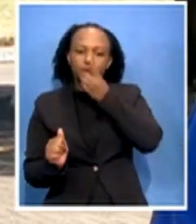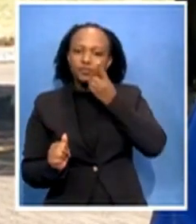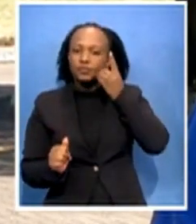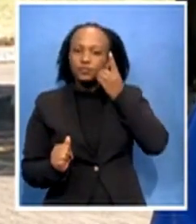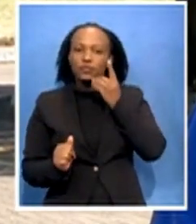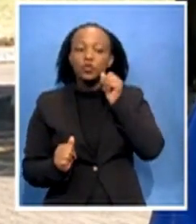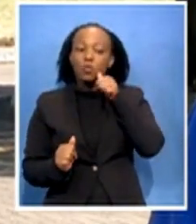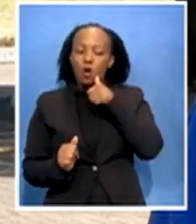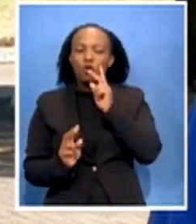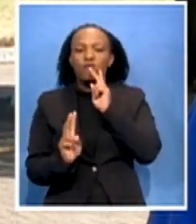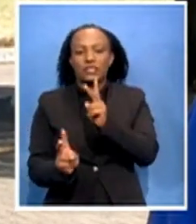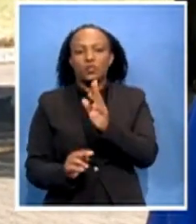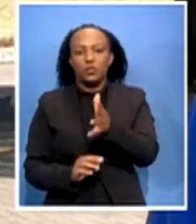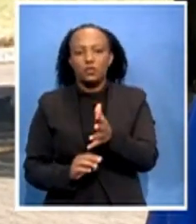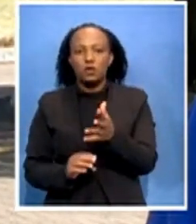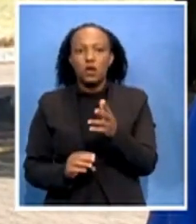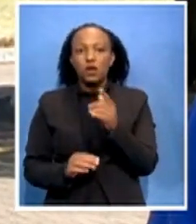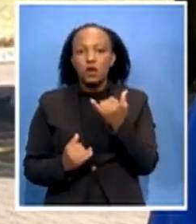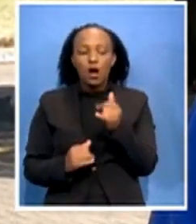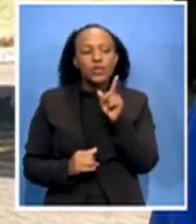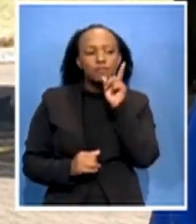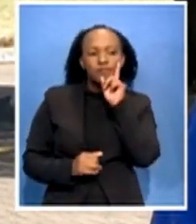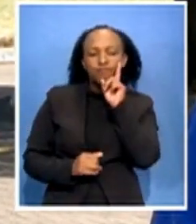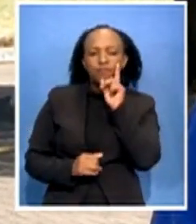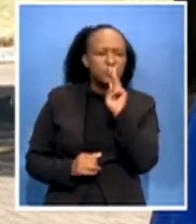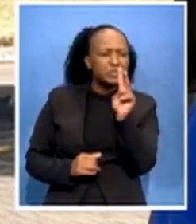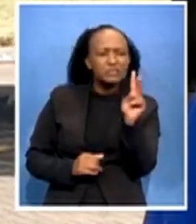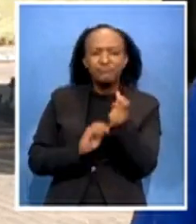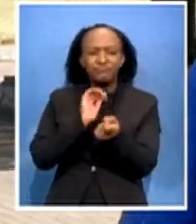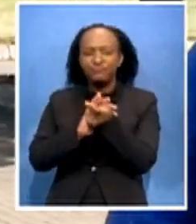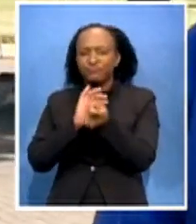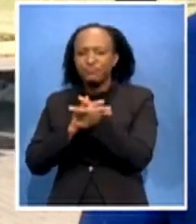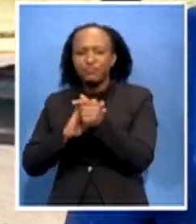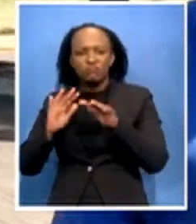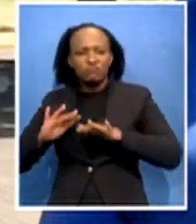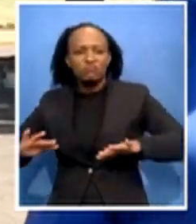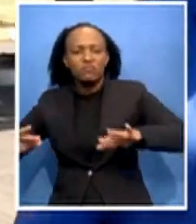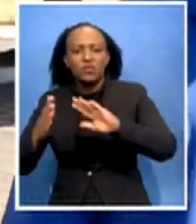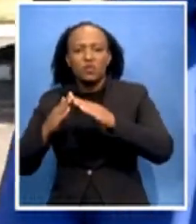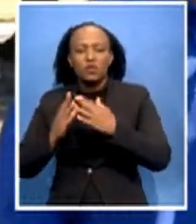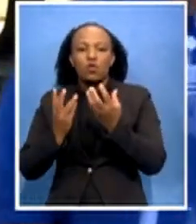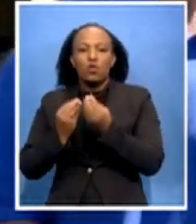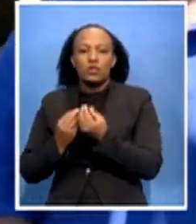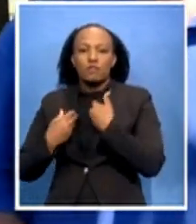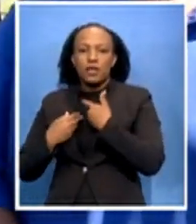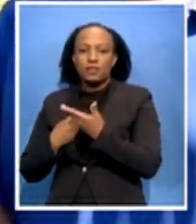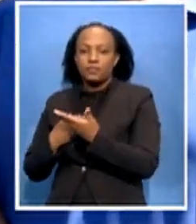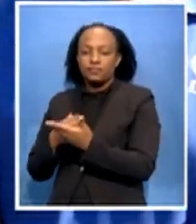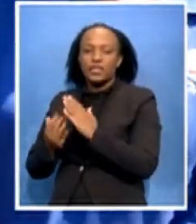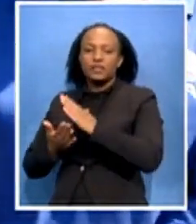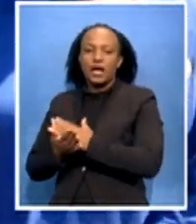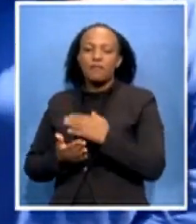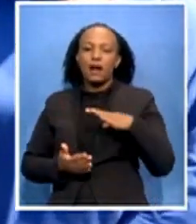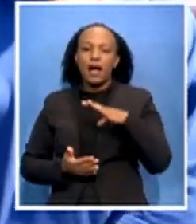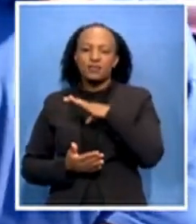and getting what is happening on the ground. And with me here, I have some of the councillors in the municipality. I have